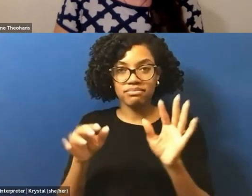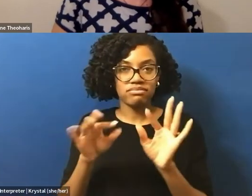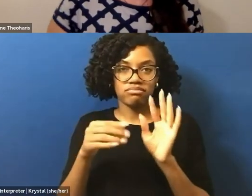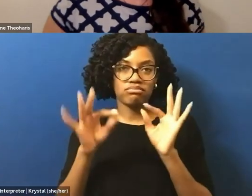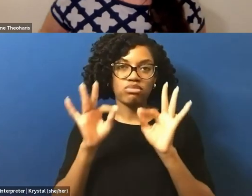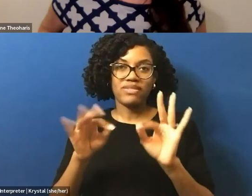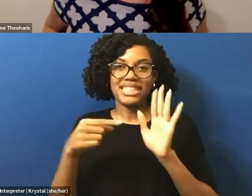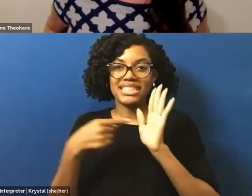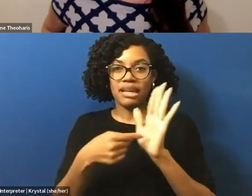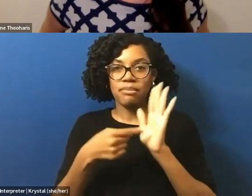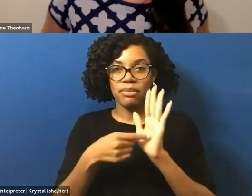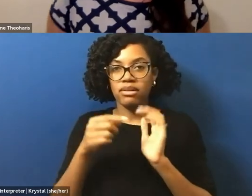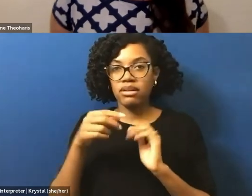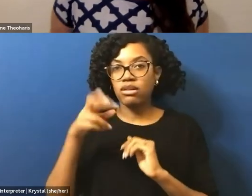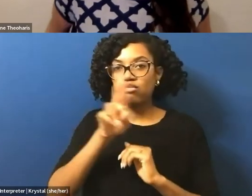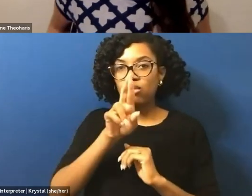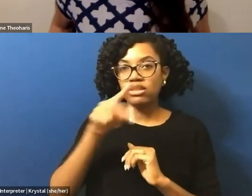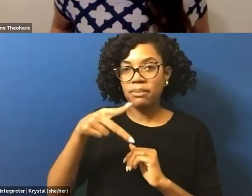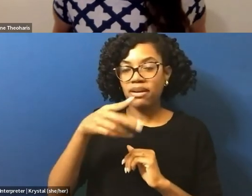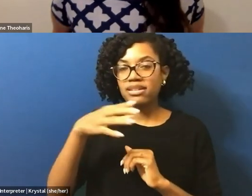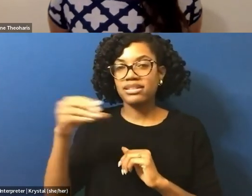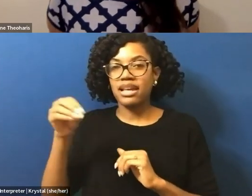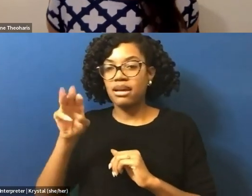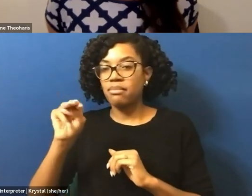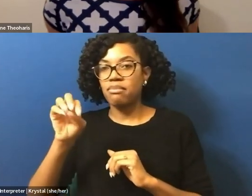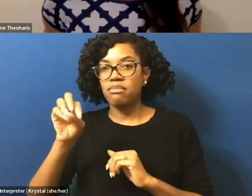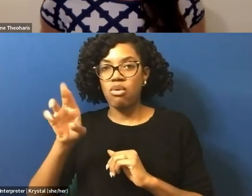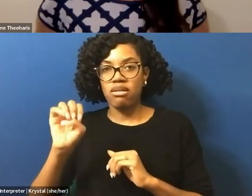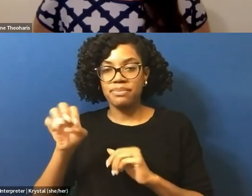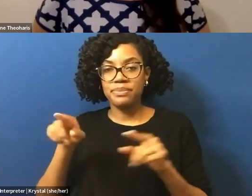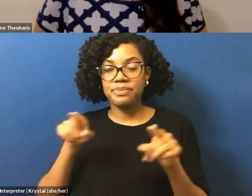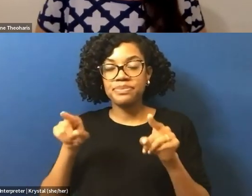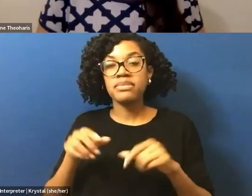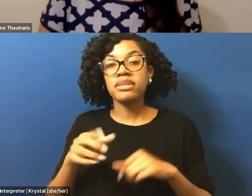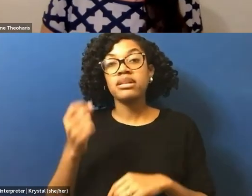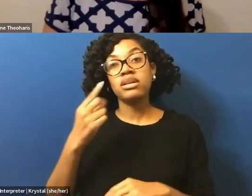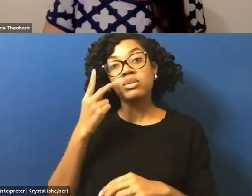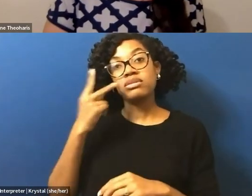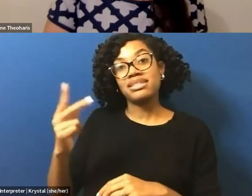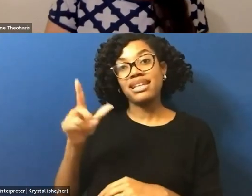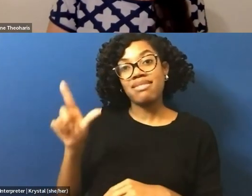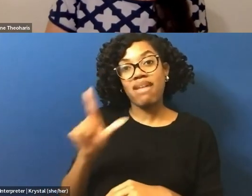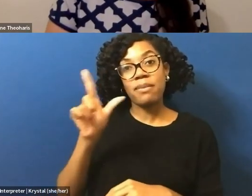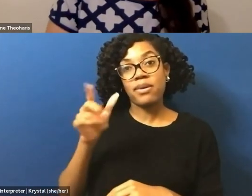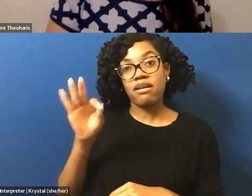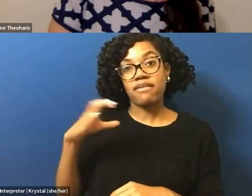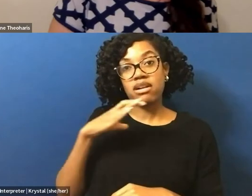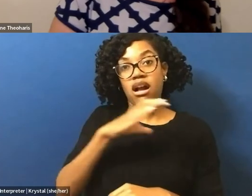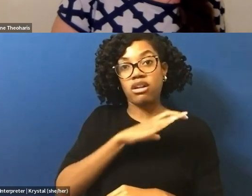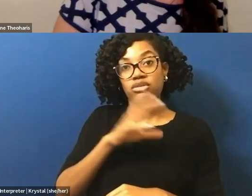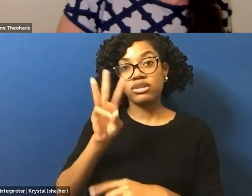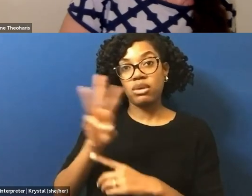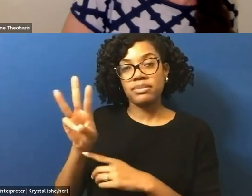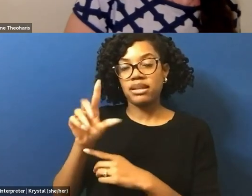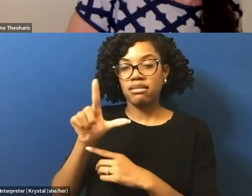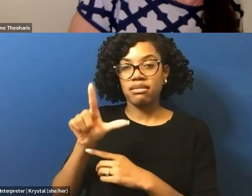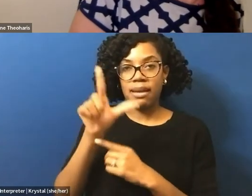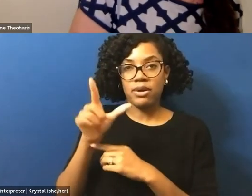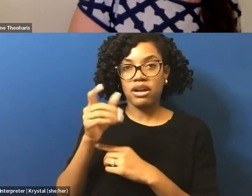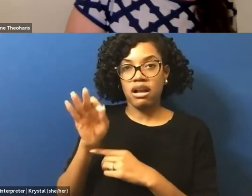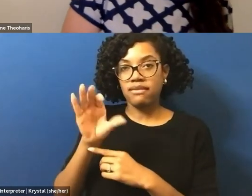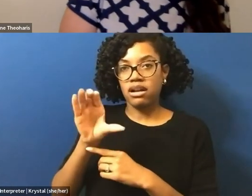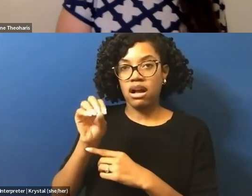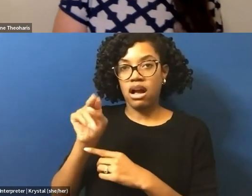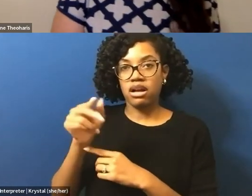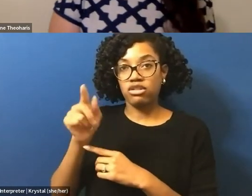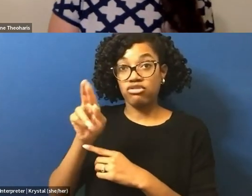Moore's relationship. One is, if you look on the Library of Congress website, you will and you put in Rosa Parks papers,